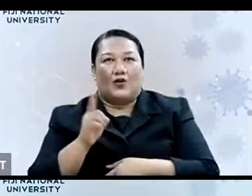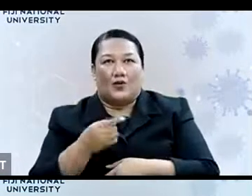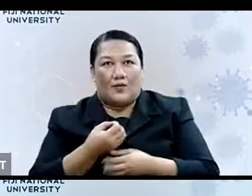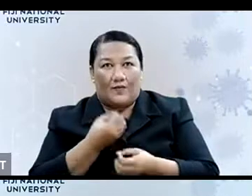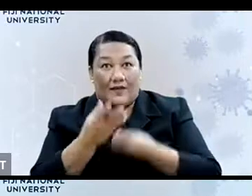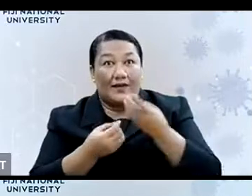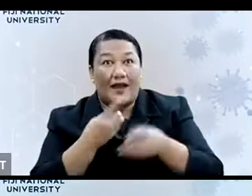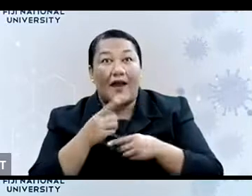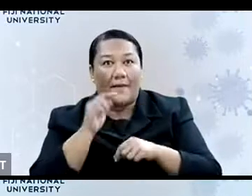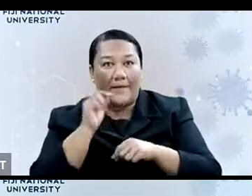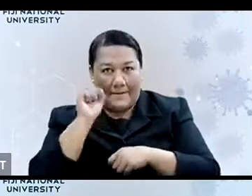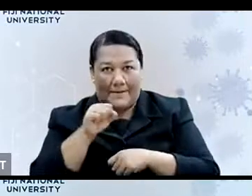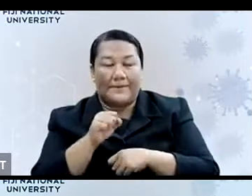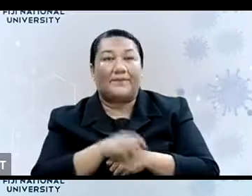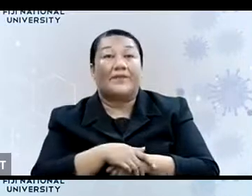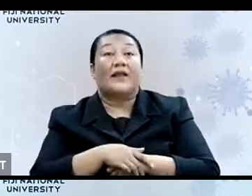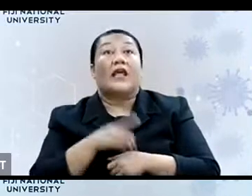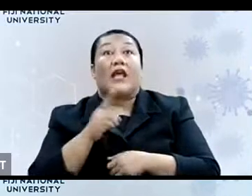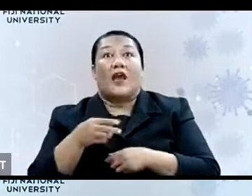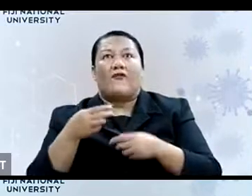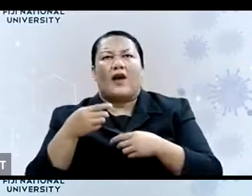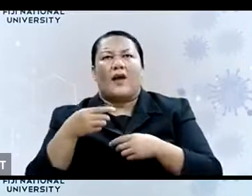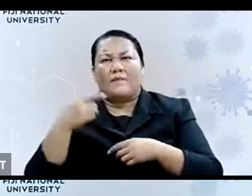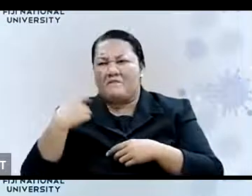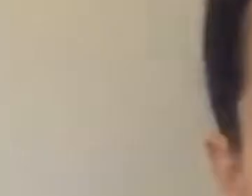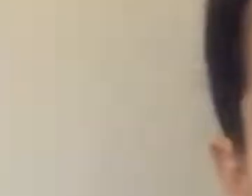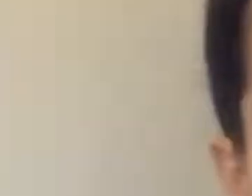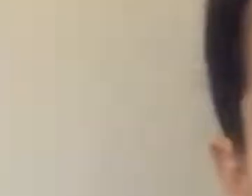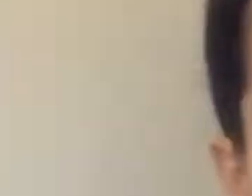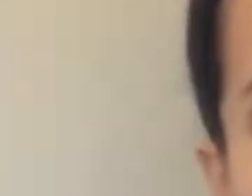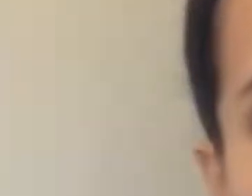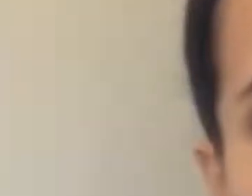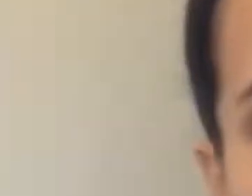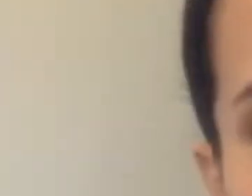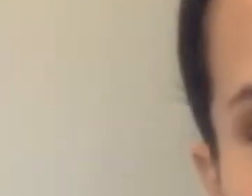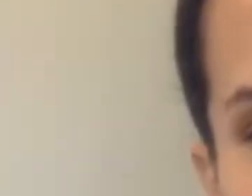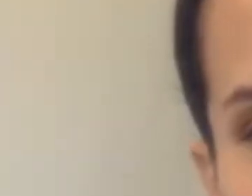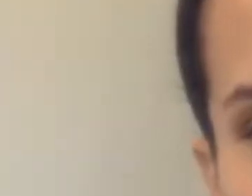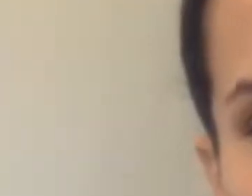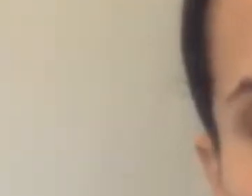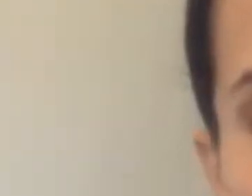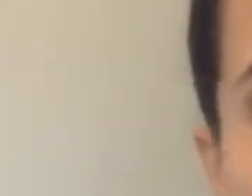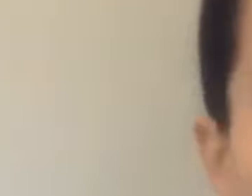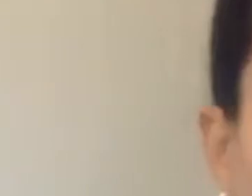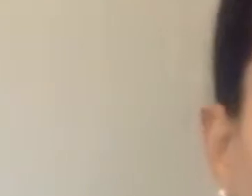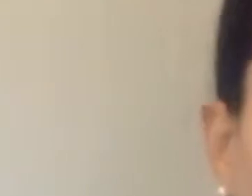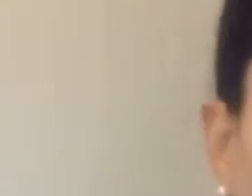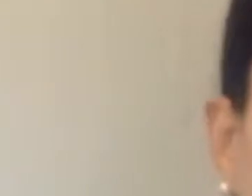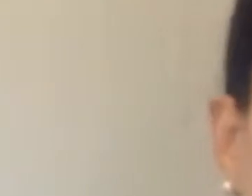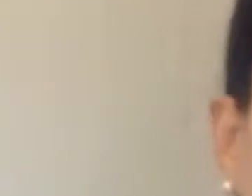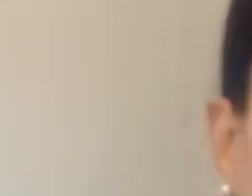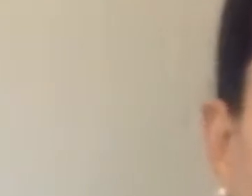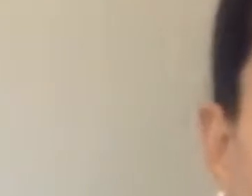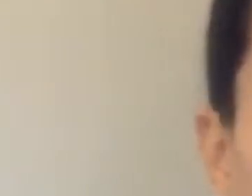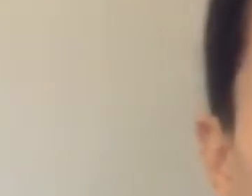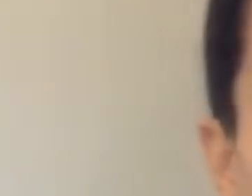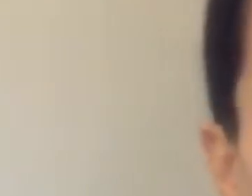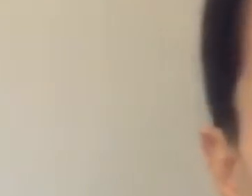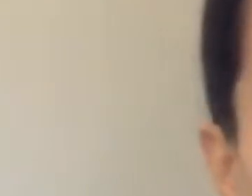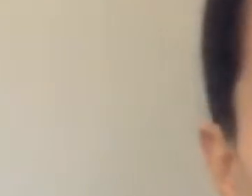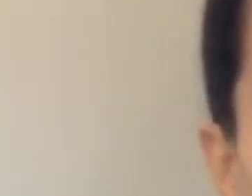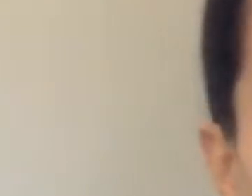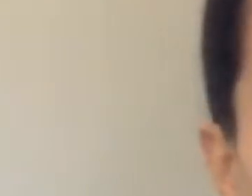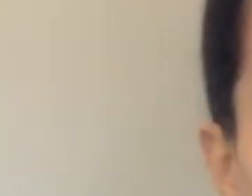heard me in news press conferences talking about the test positivity. When we started this, so this is looking at an average